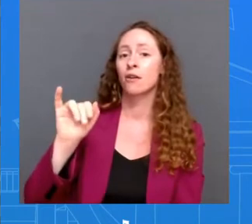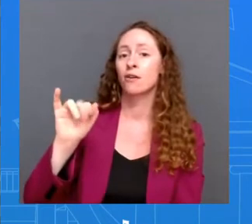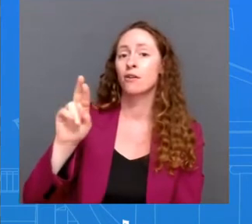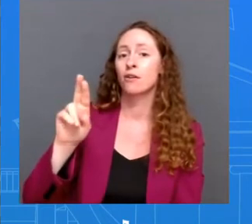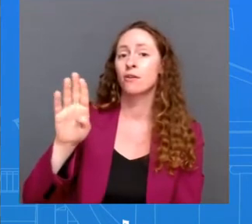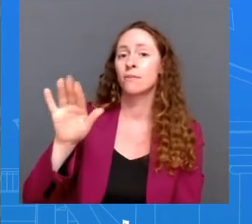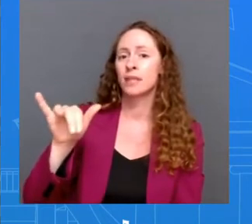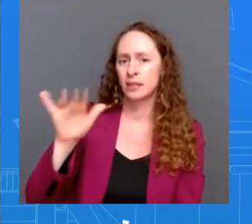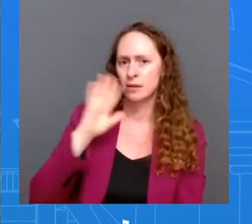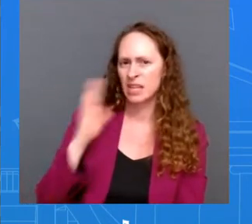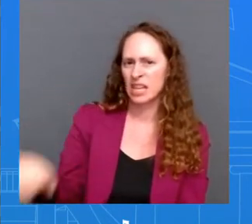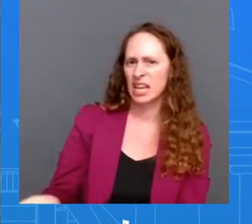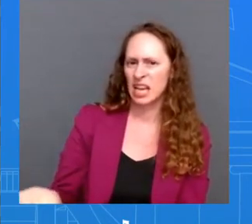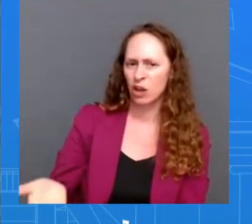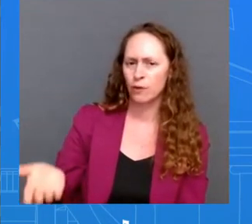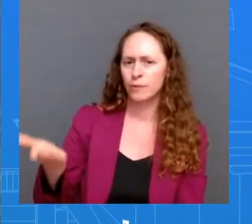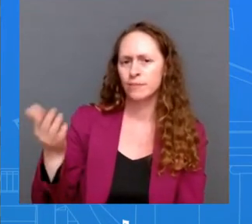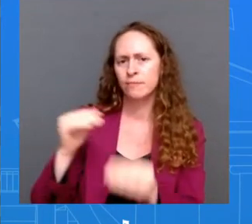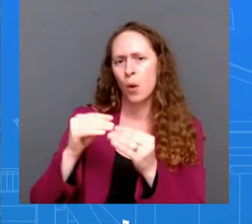questions. Go ahead. Thank you,